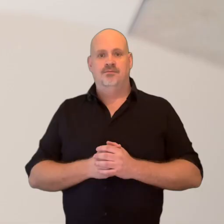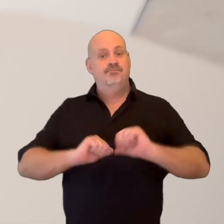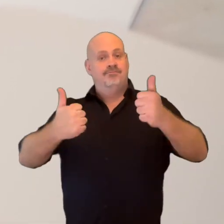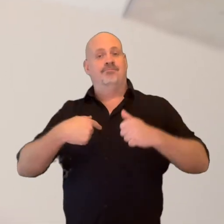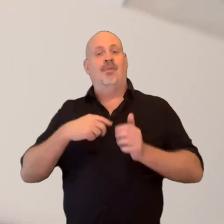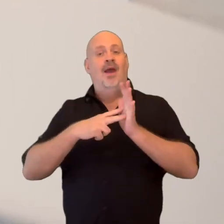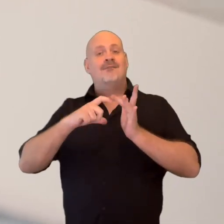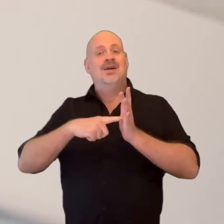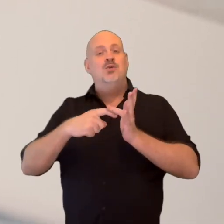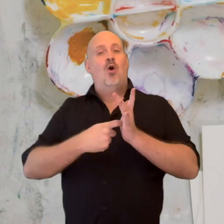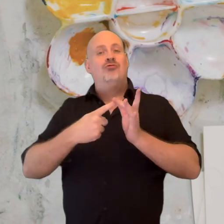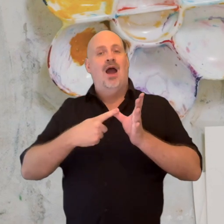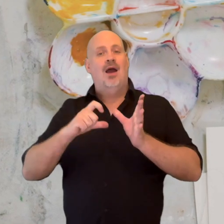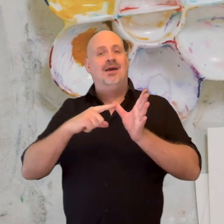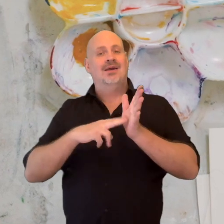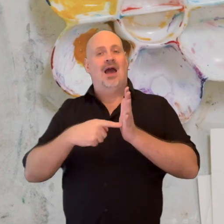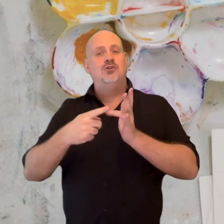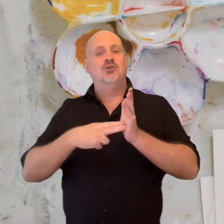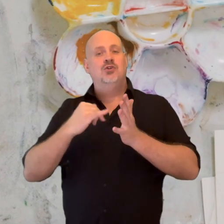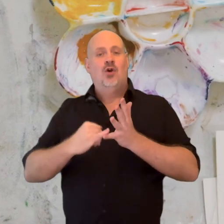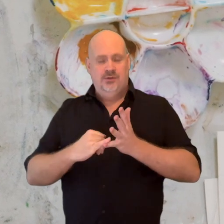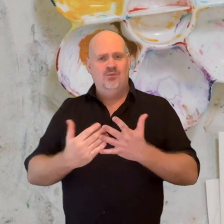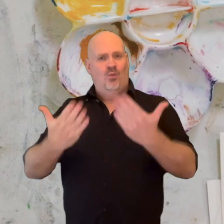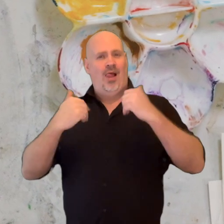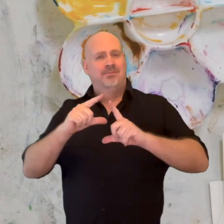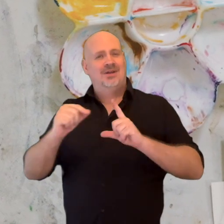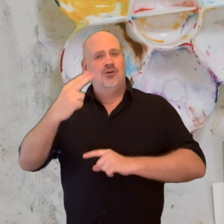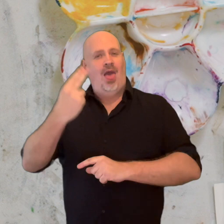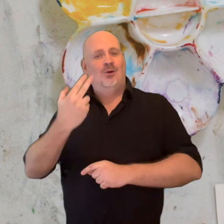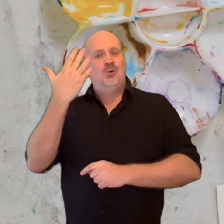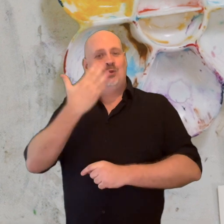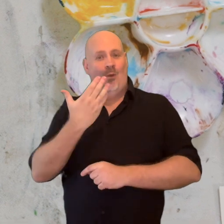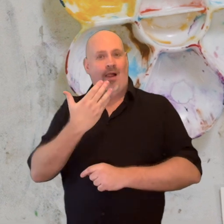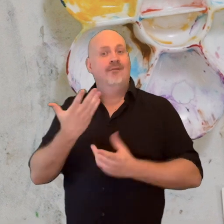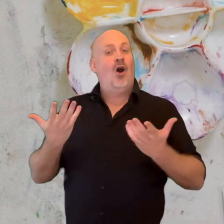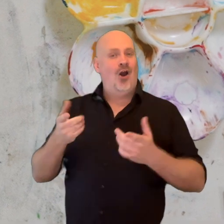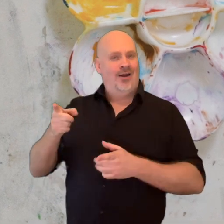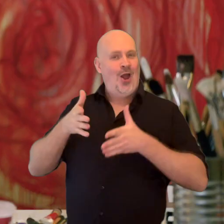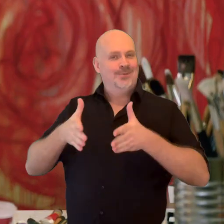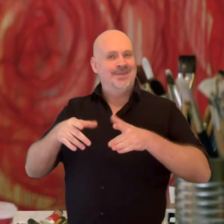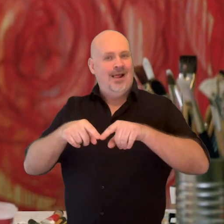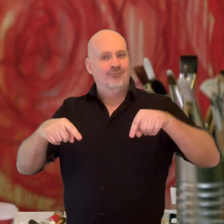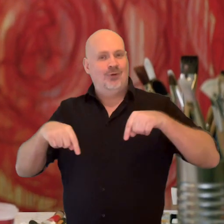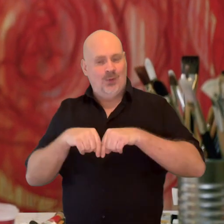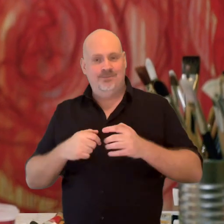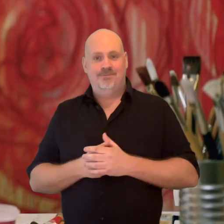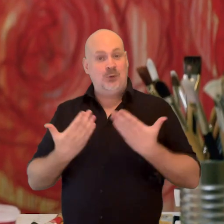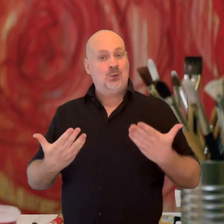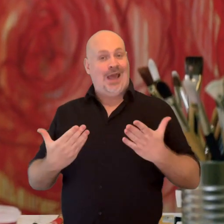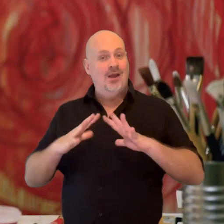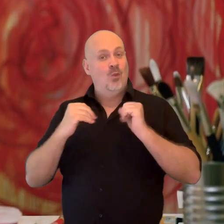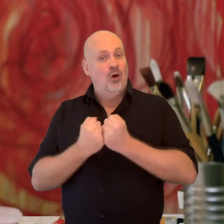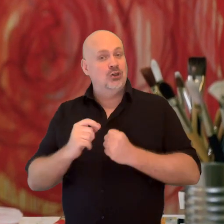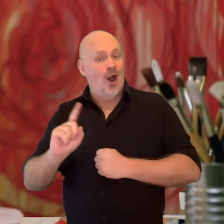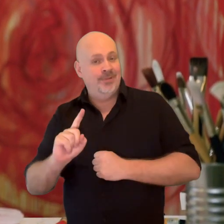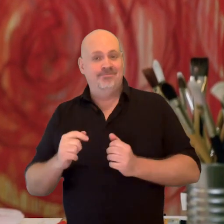Hi, I'm Victoria Cantons. Welcome to Digital Art School for Hospital Rooms. In today's workshop,